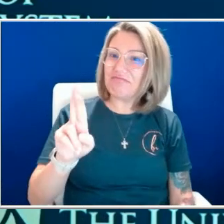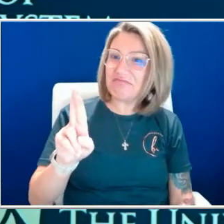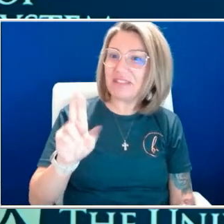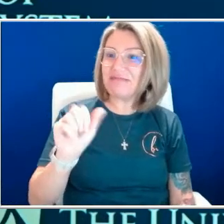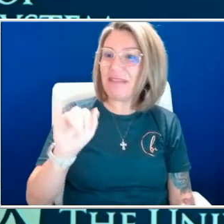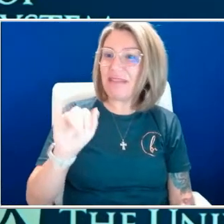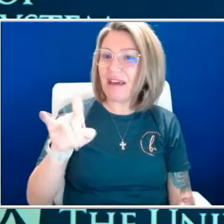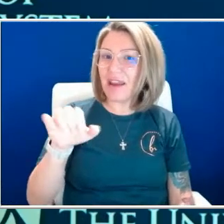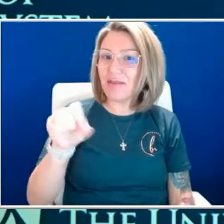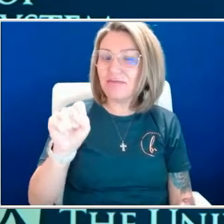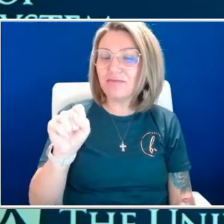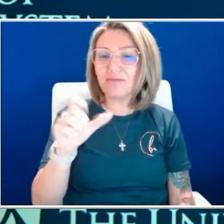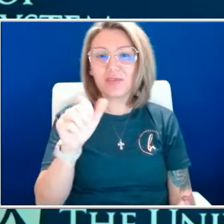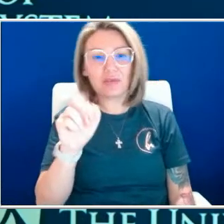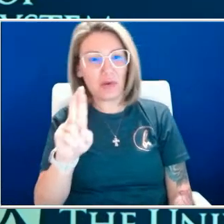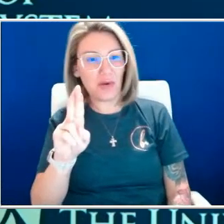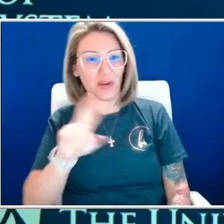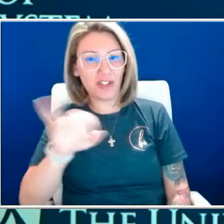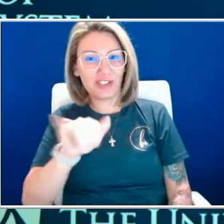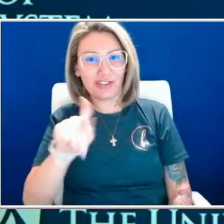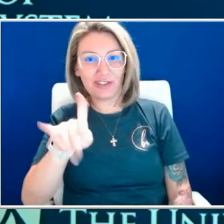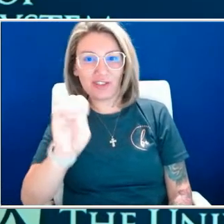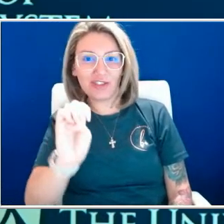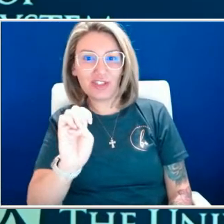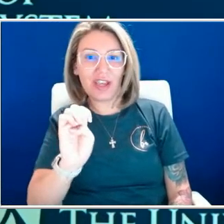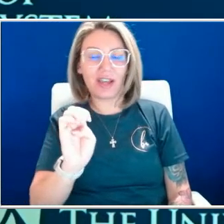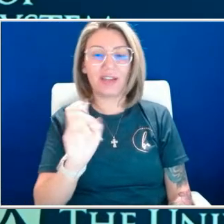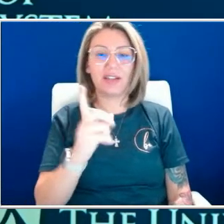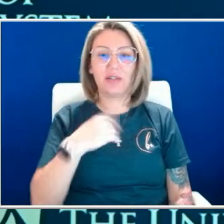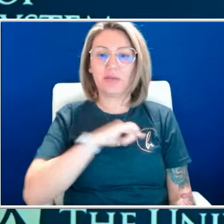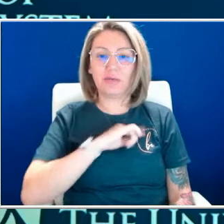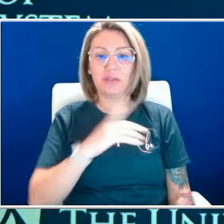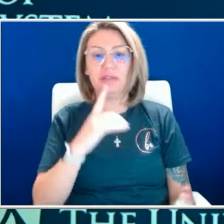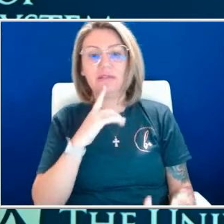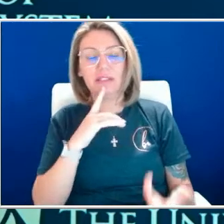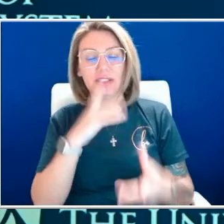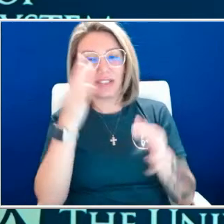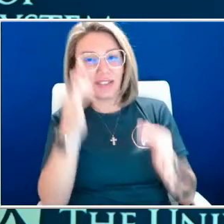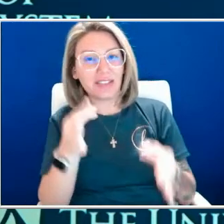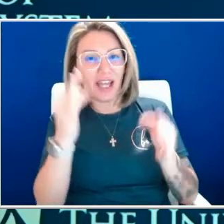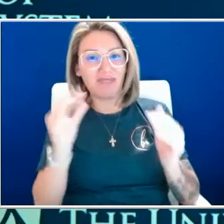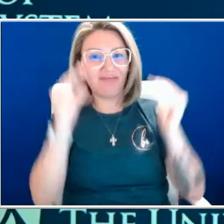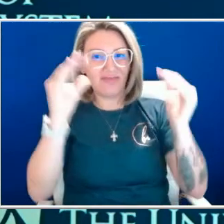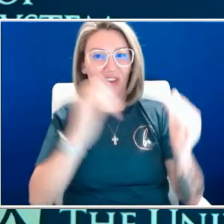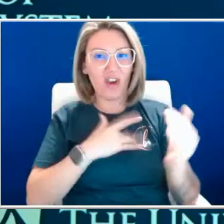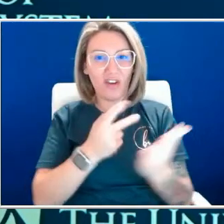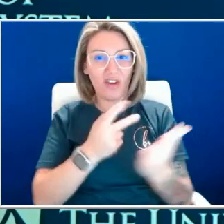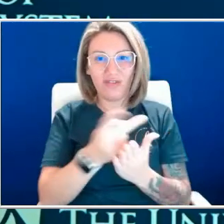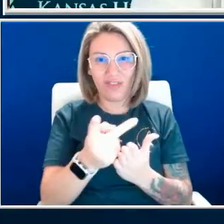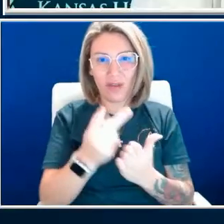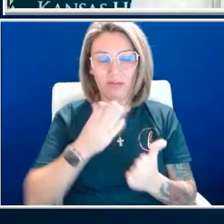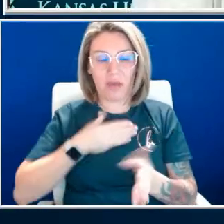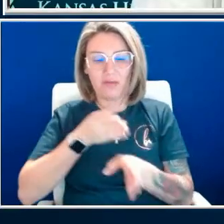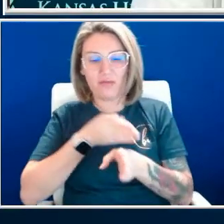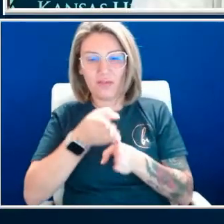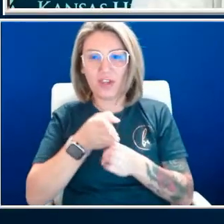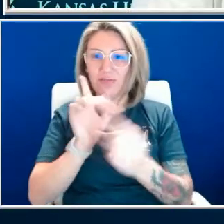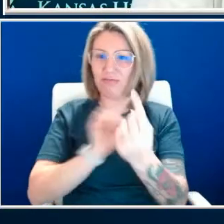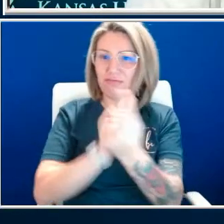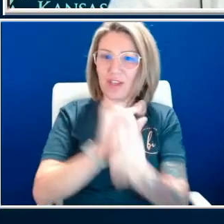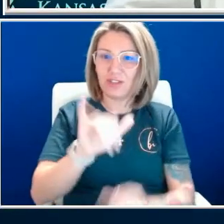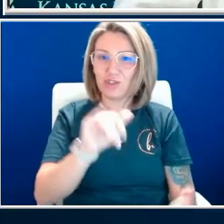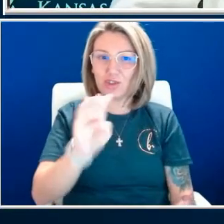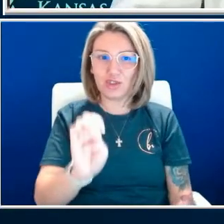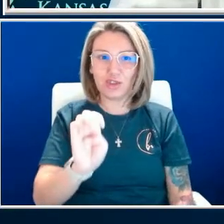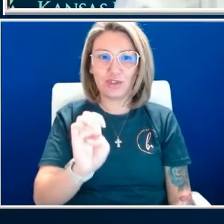why I chose and many of my colleagues chose advanced heart failure as their profession. I met her in June of 2021, and at that,